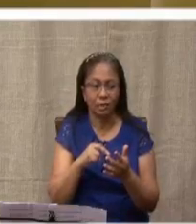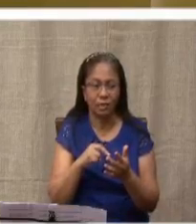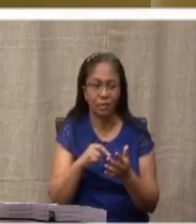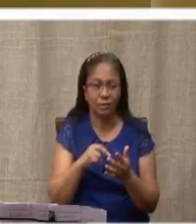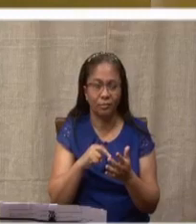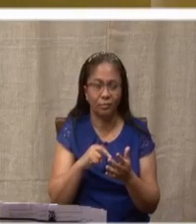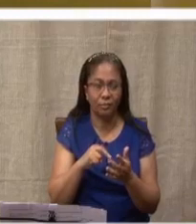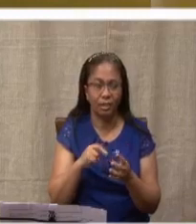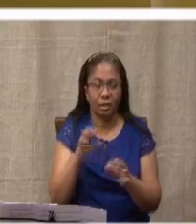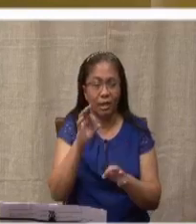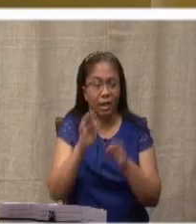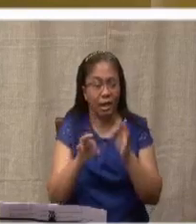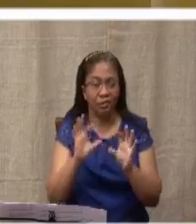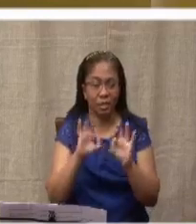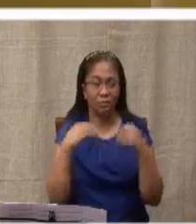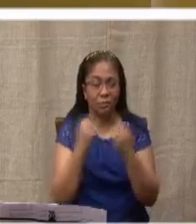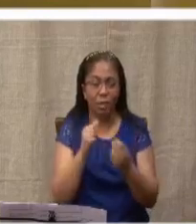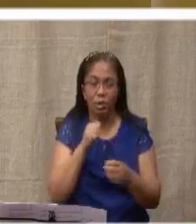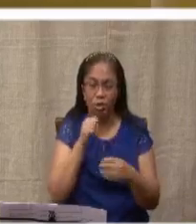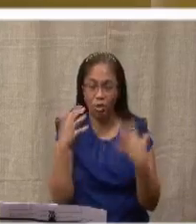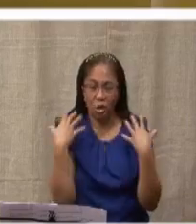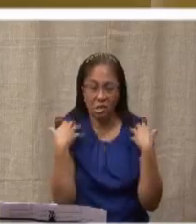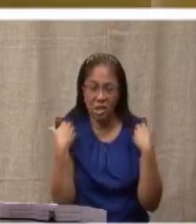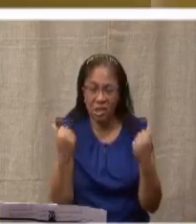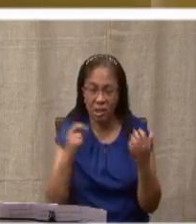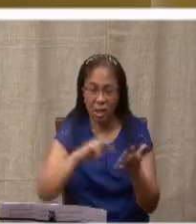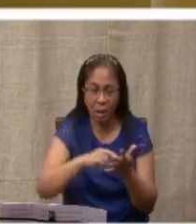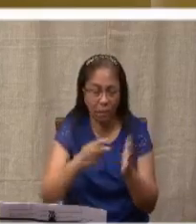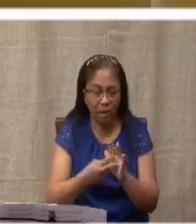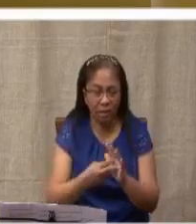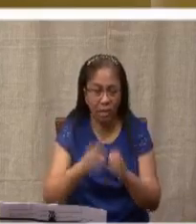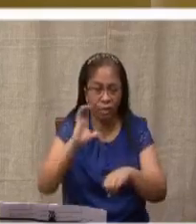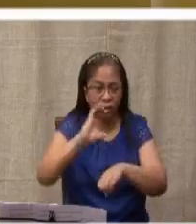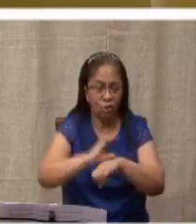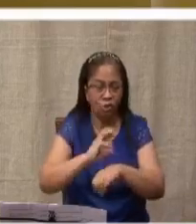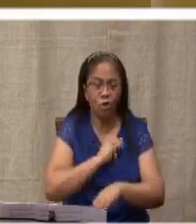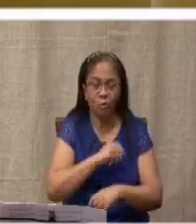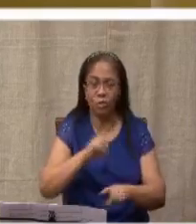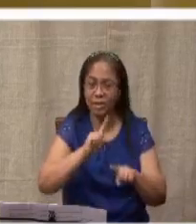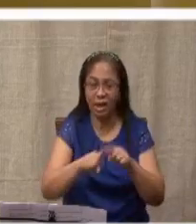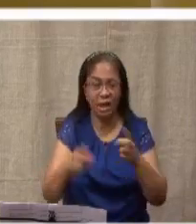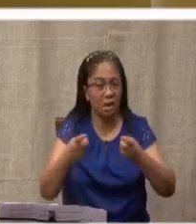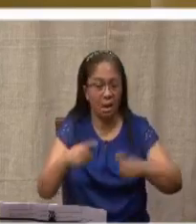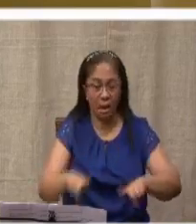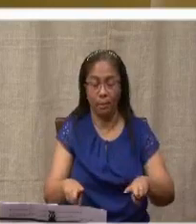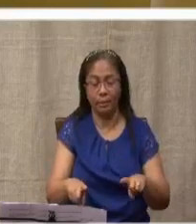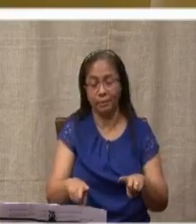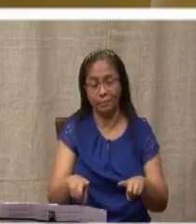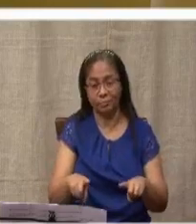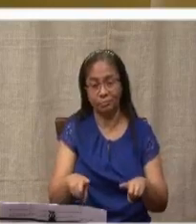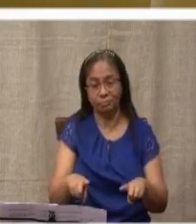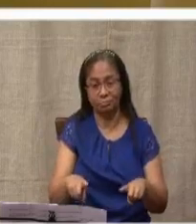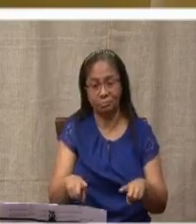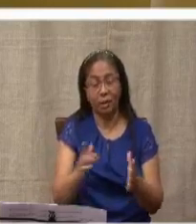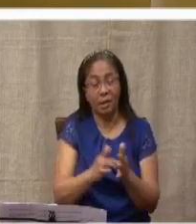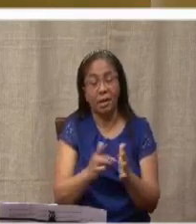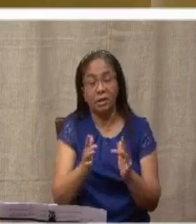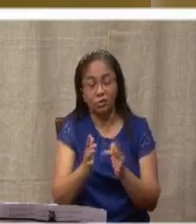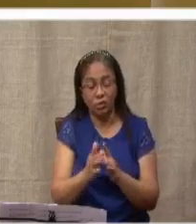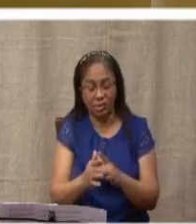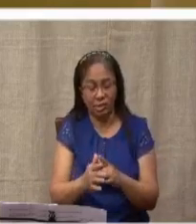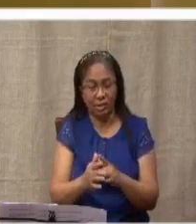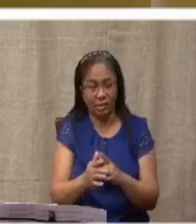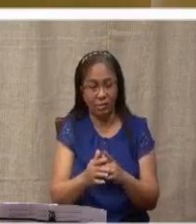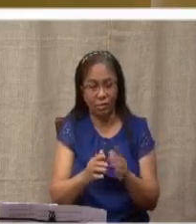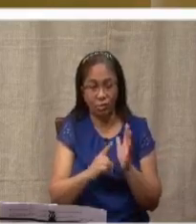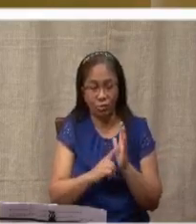the the missioning of the church and of the family cannot take place and and what jesus points to here